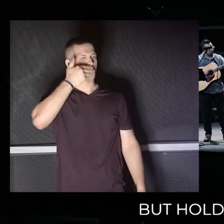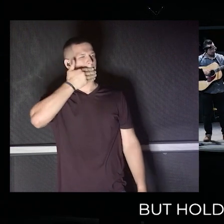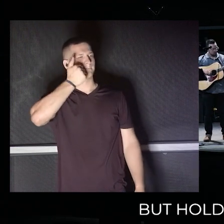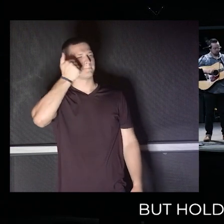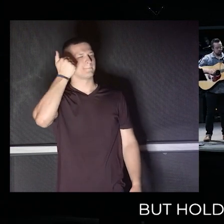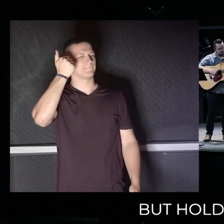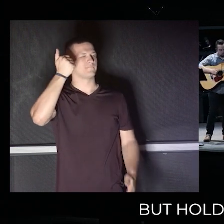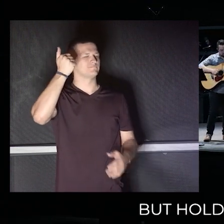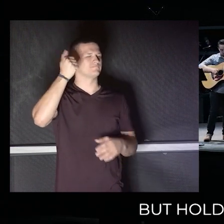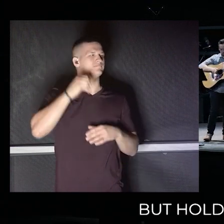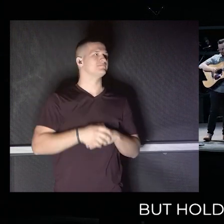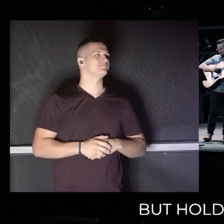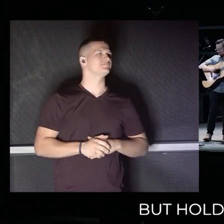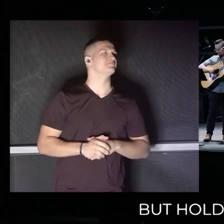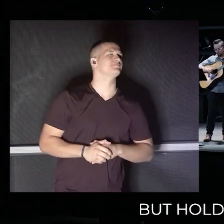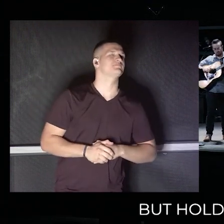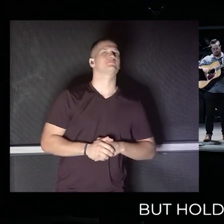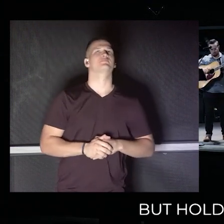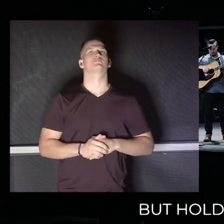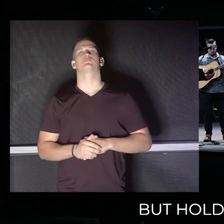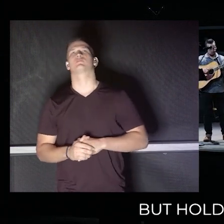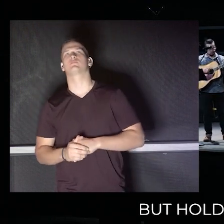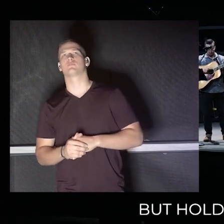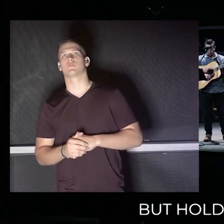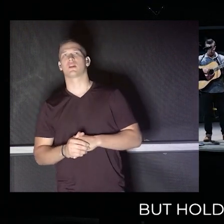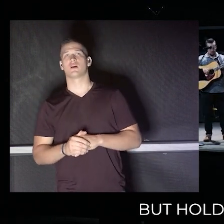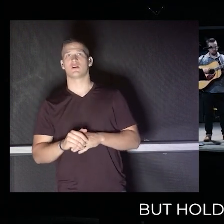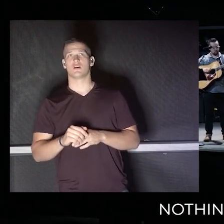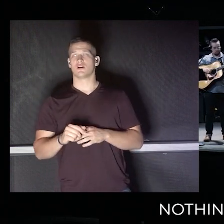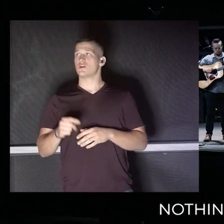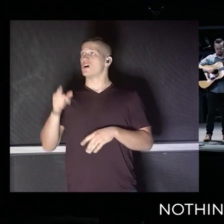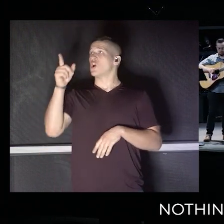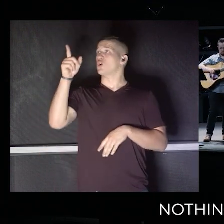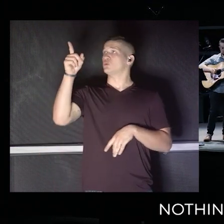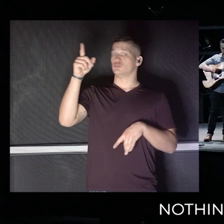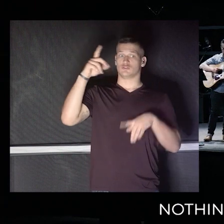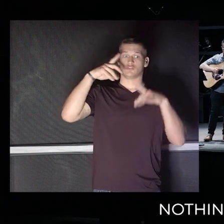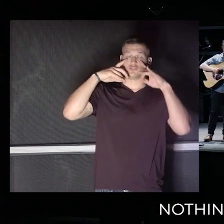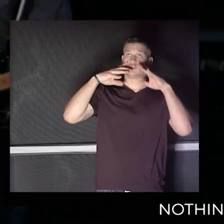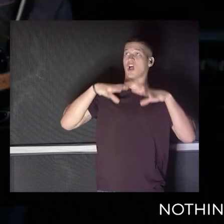but holding on to faith you know best.